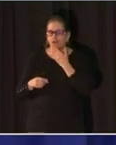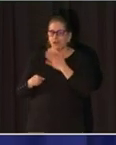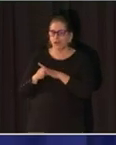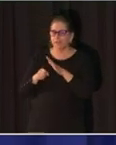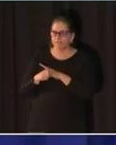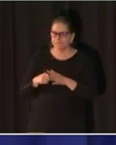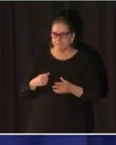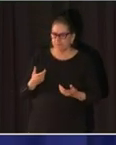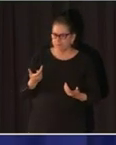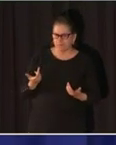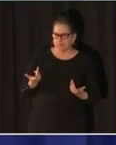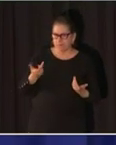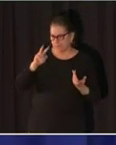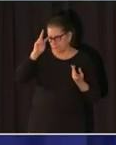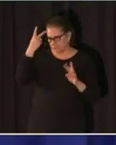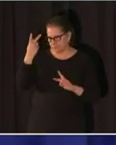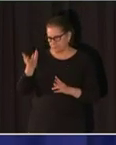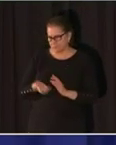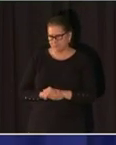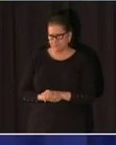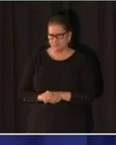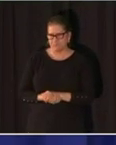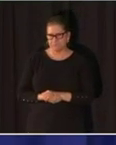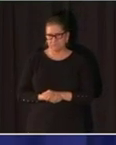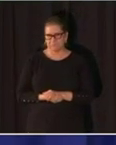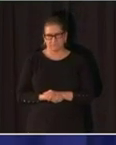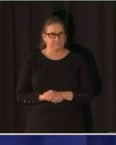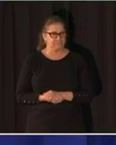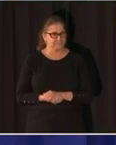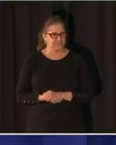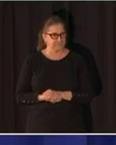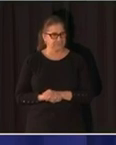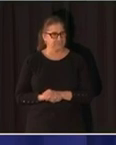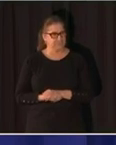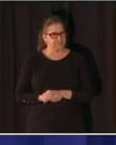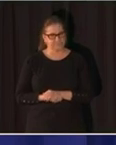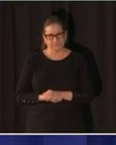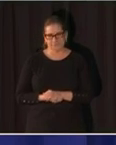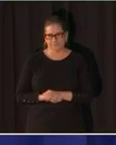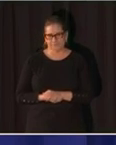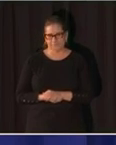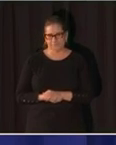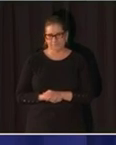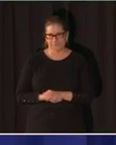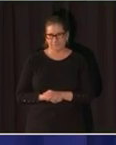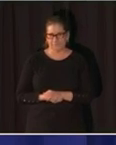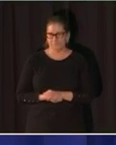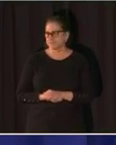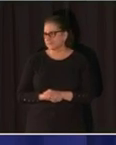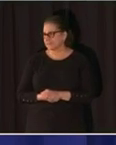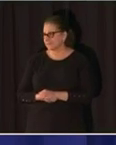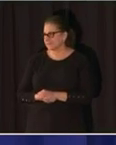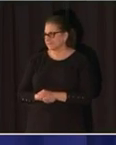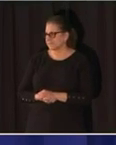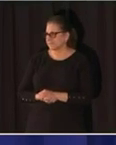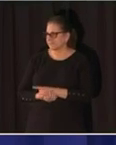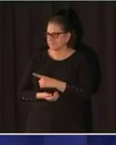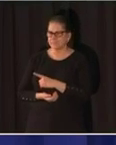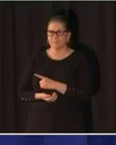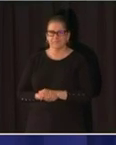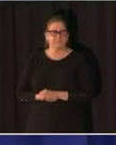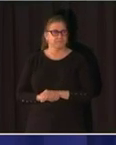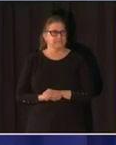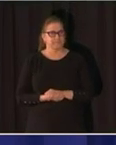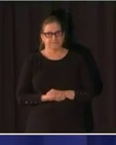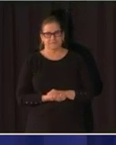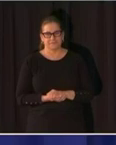thought you were asking, I thought he said a store wouldn't let somebody in because they had on a face covering. Is that what you asked? No, exactly what he said. Oh, I got it. They didn't like